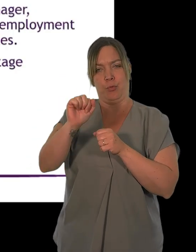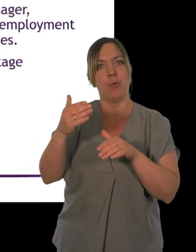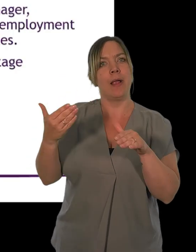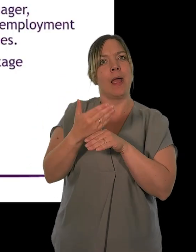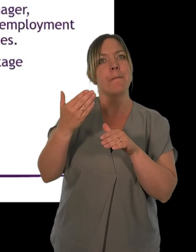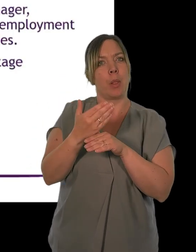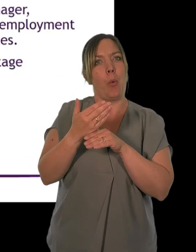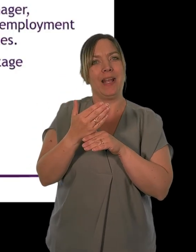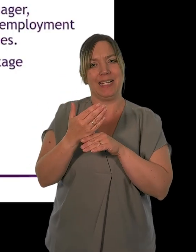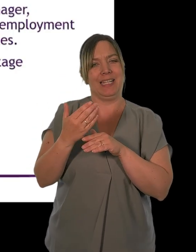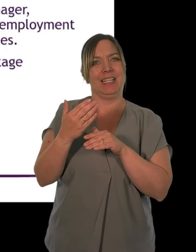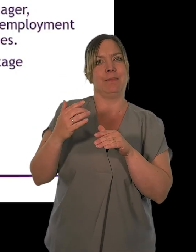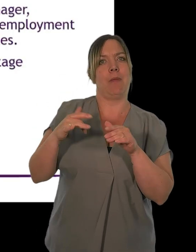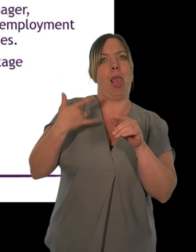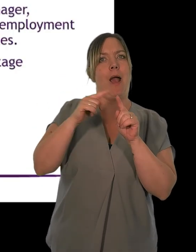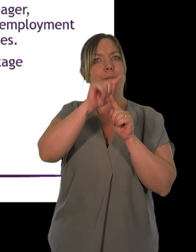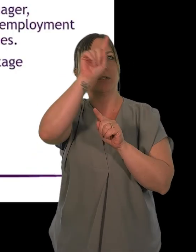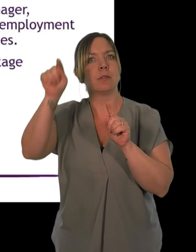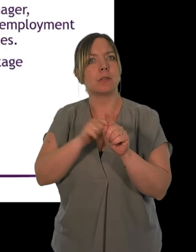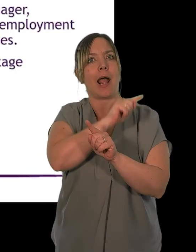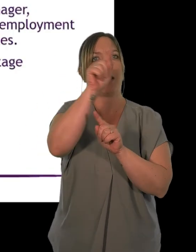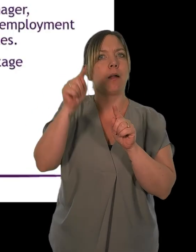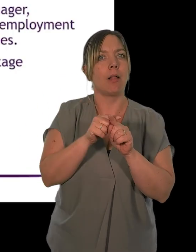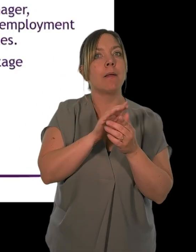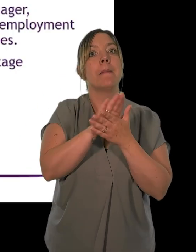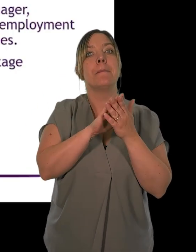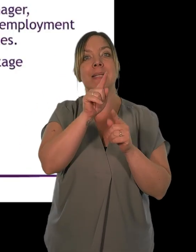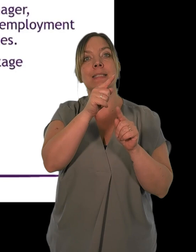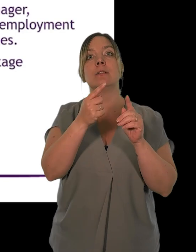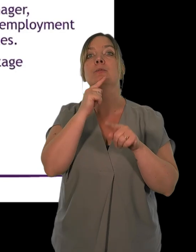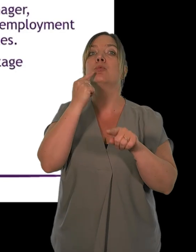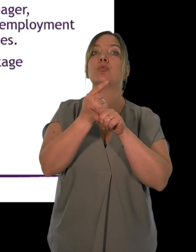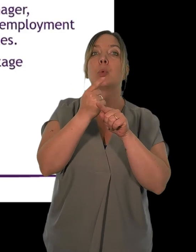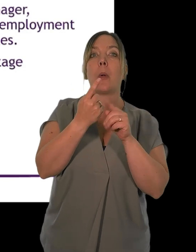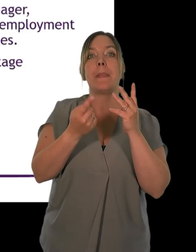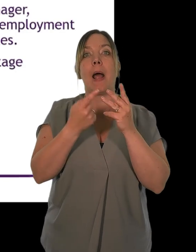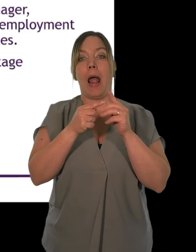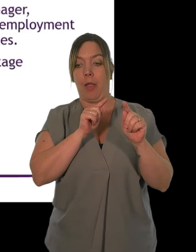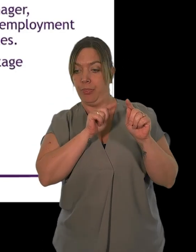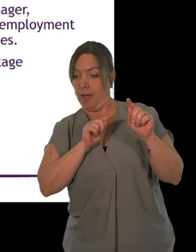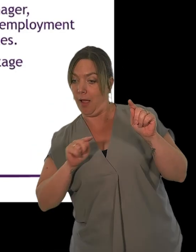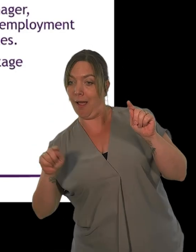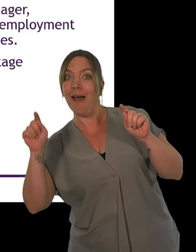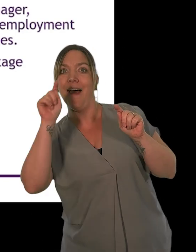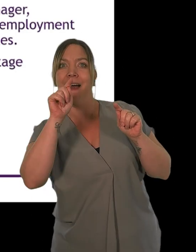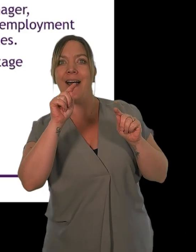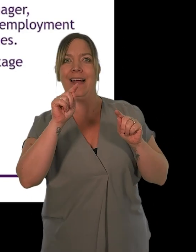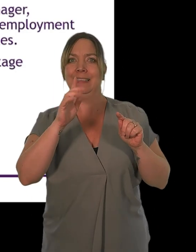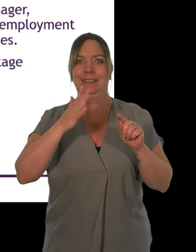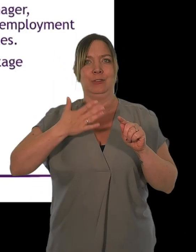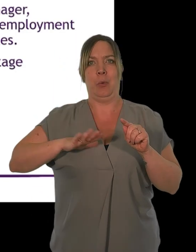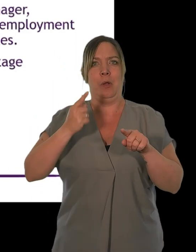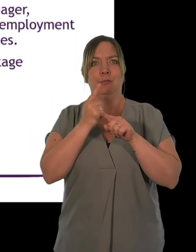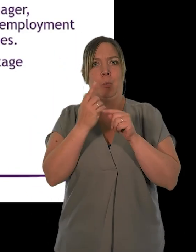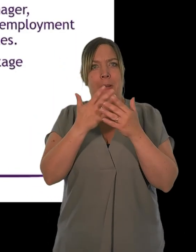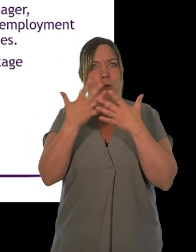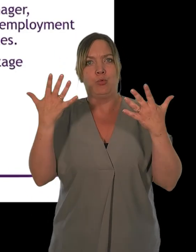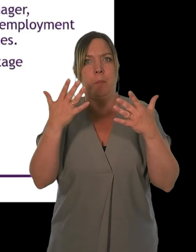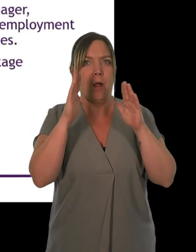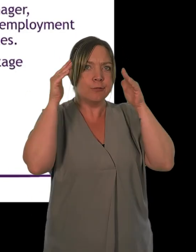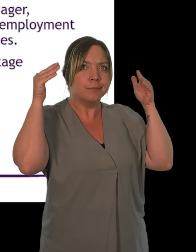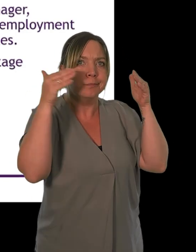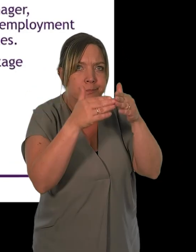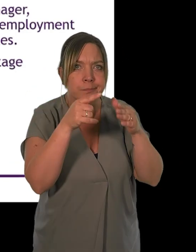your answer and ensure that you draw on the issues in the case study. So how could the